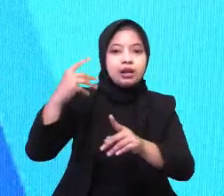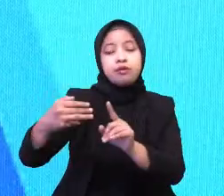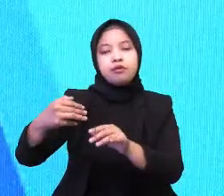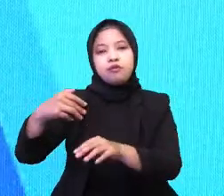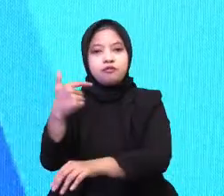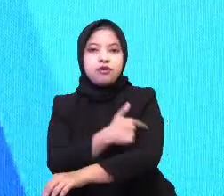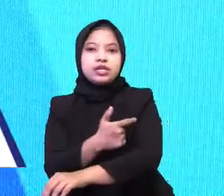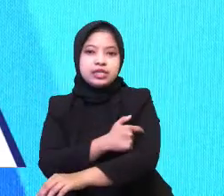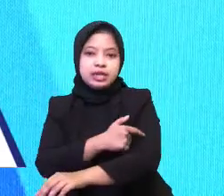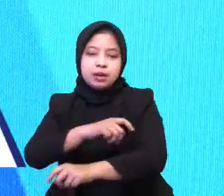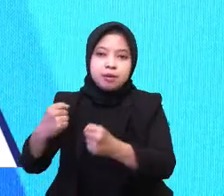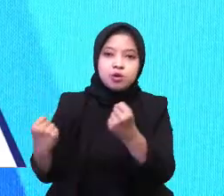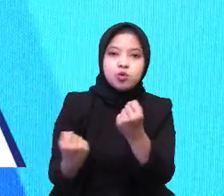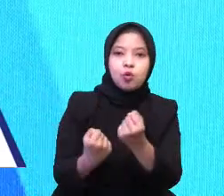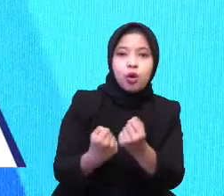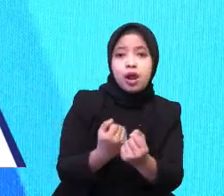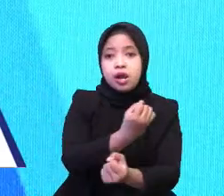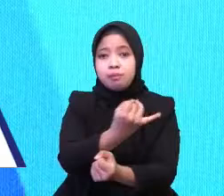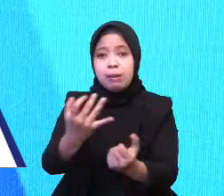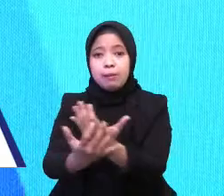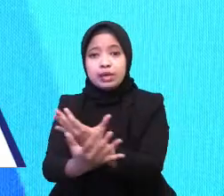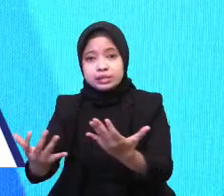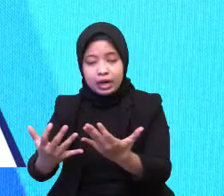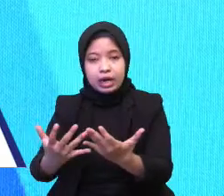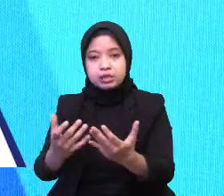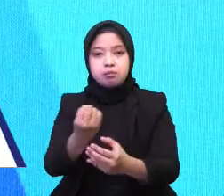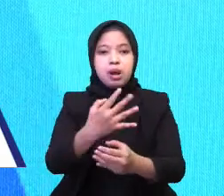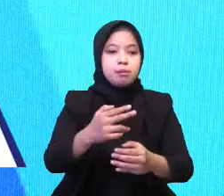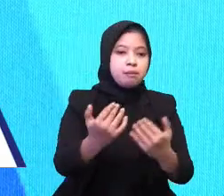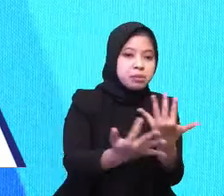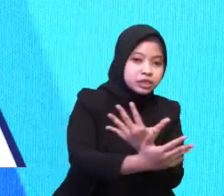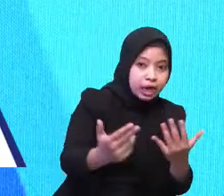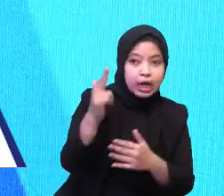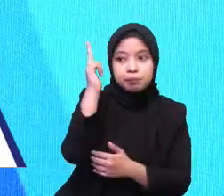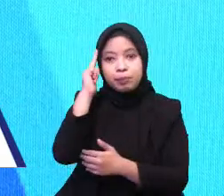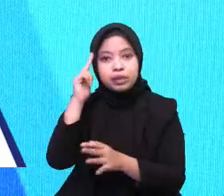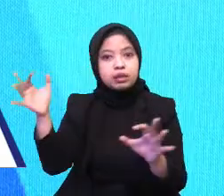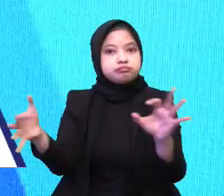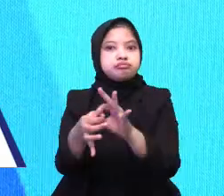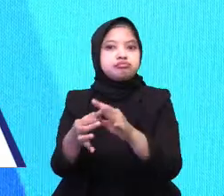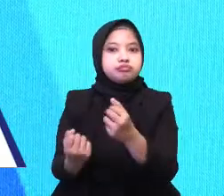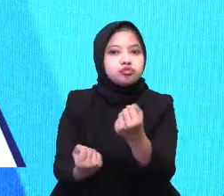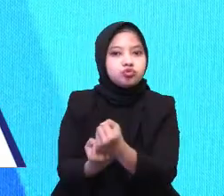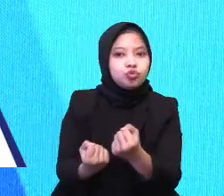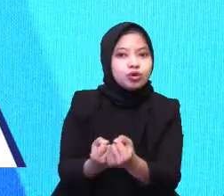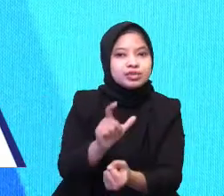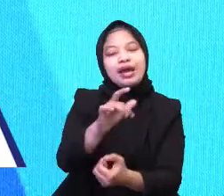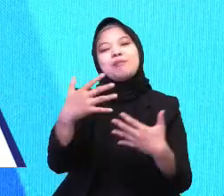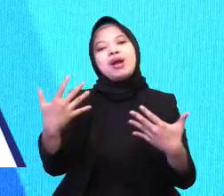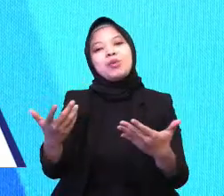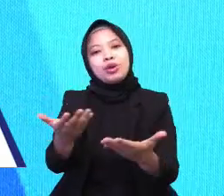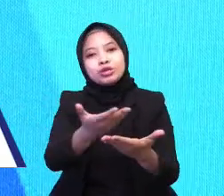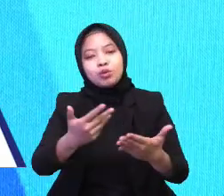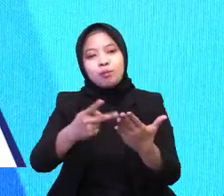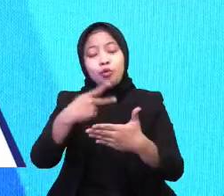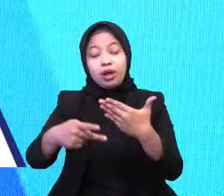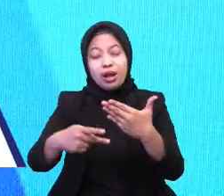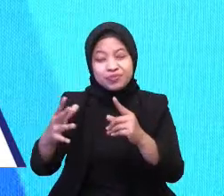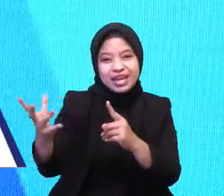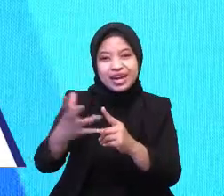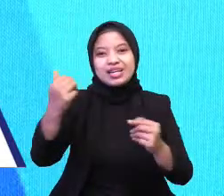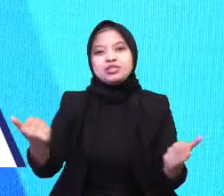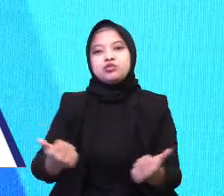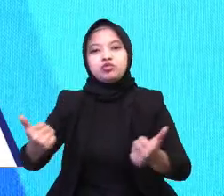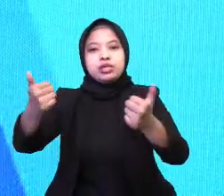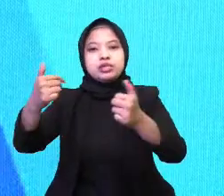to be supported by the role of local governments so that the protections to ensure equal vaccination rate